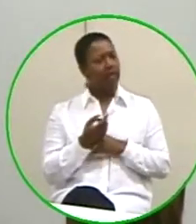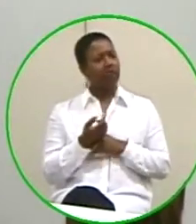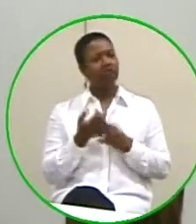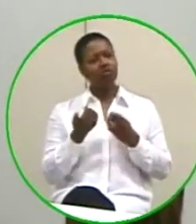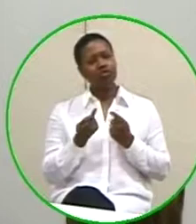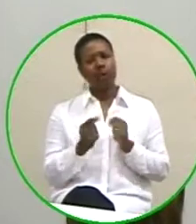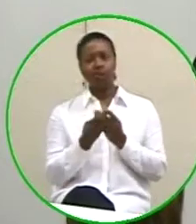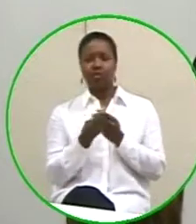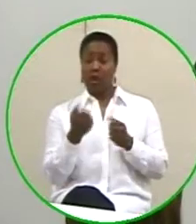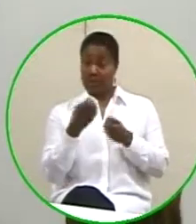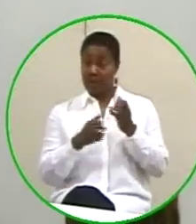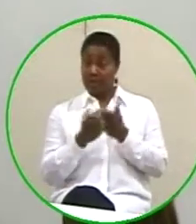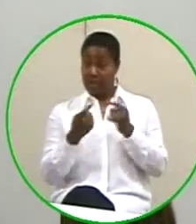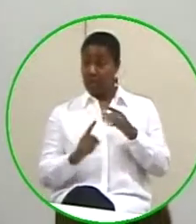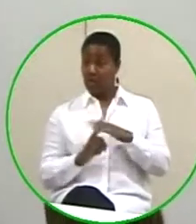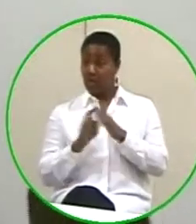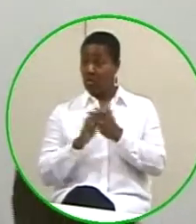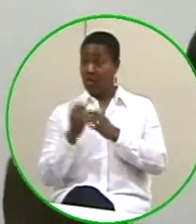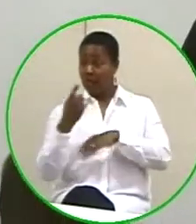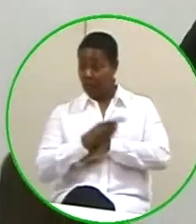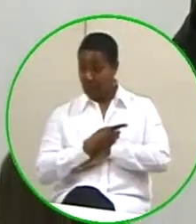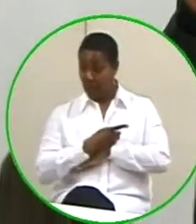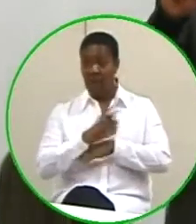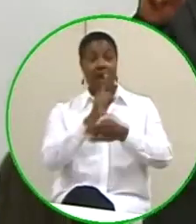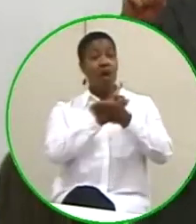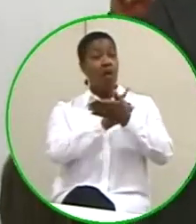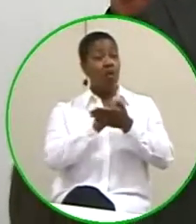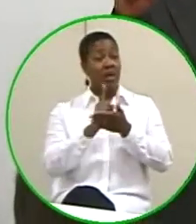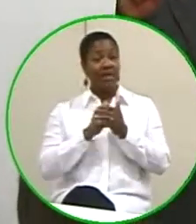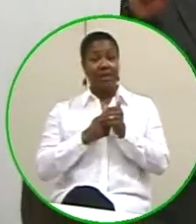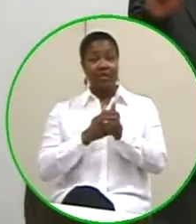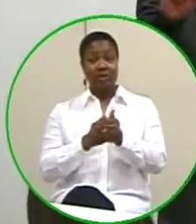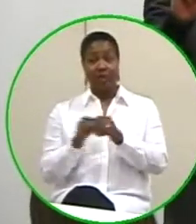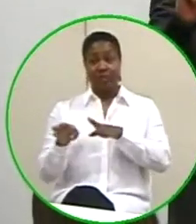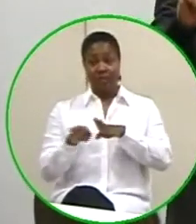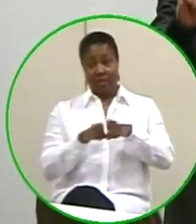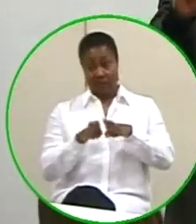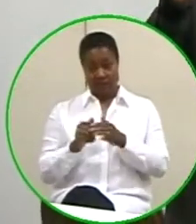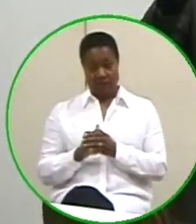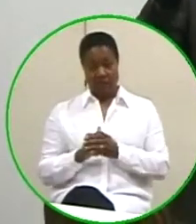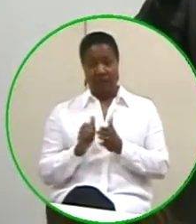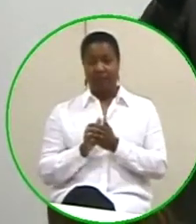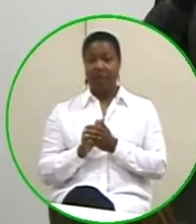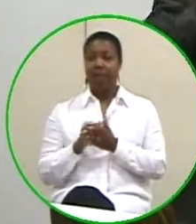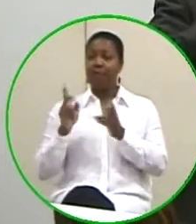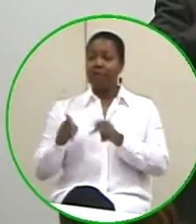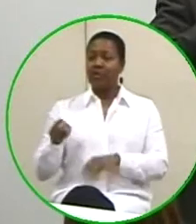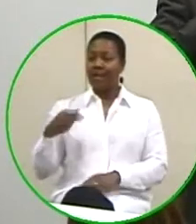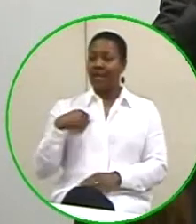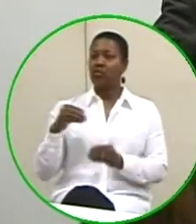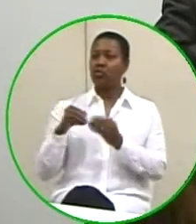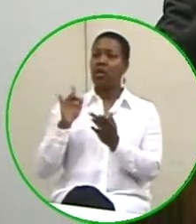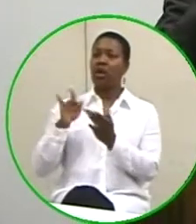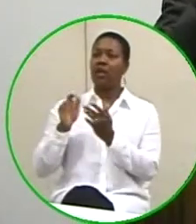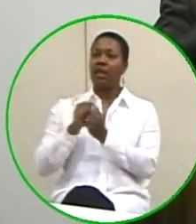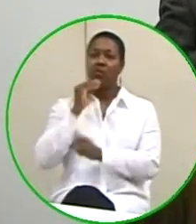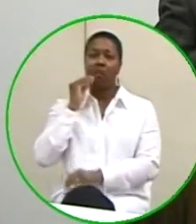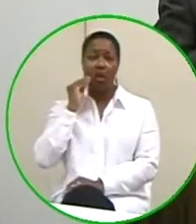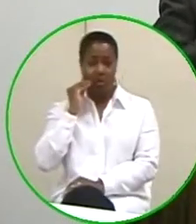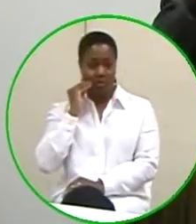They track the data on a weekly basis, increased contact with home. I personally